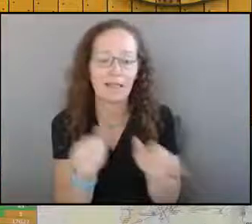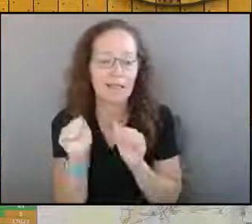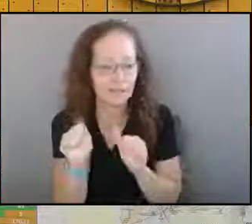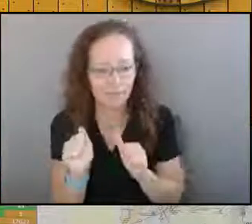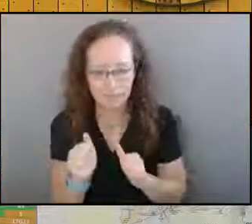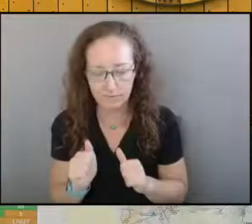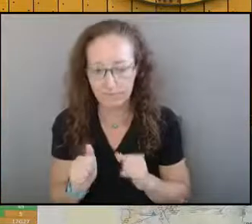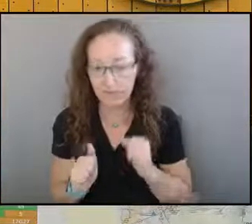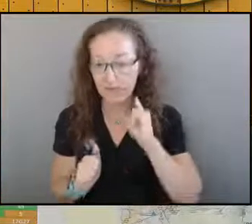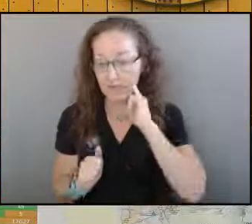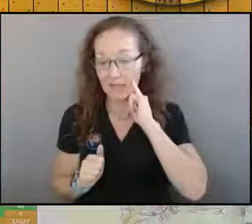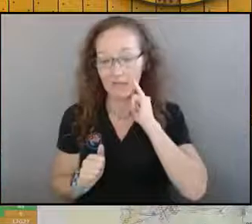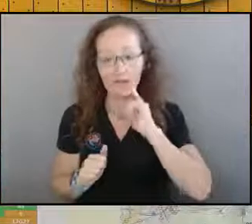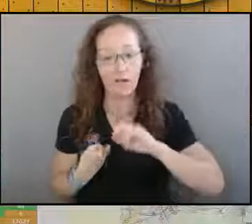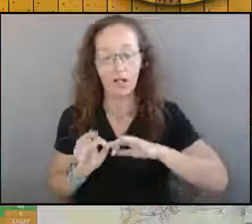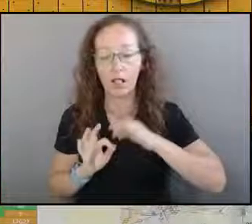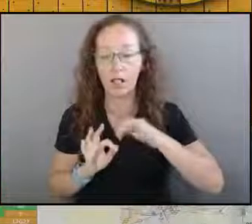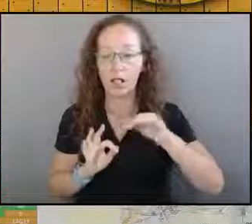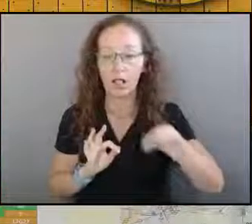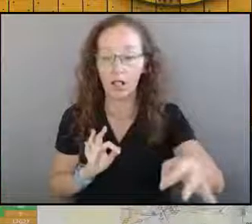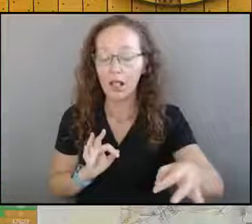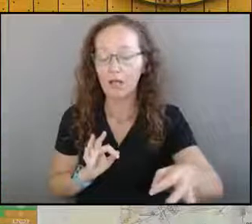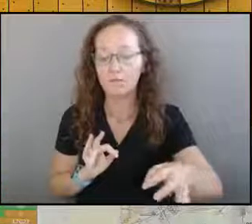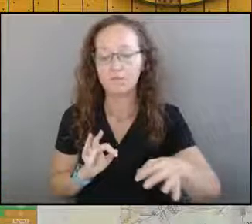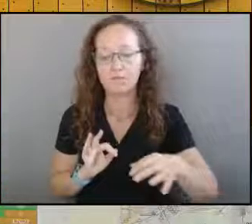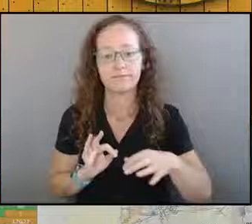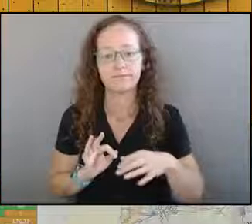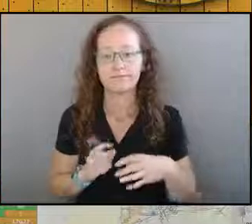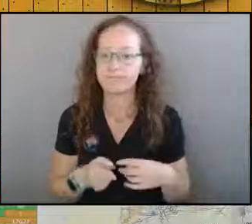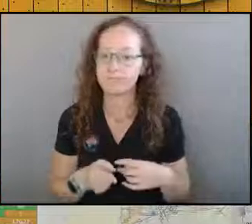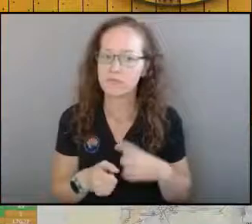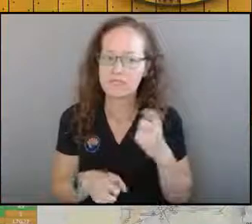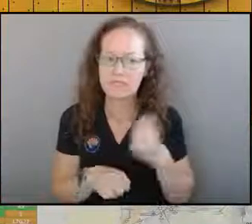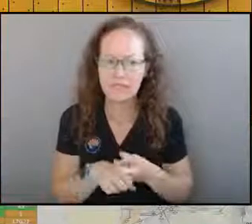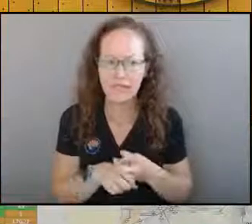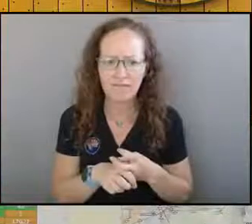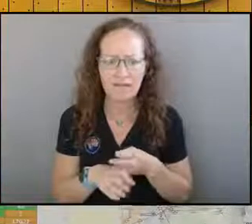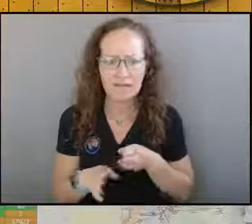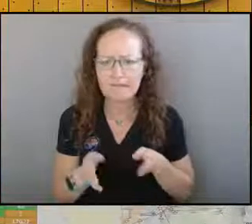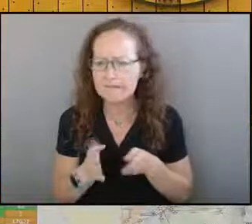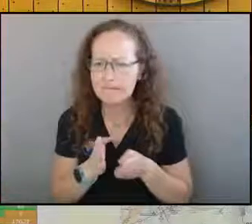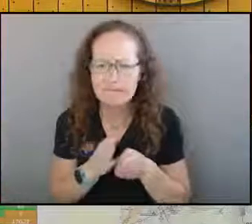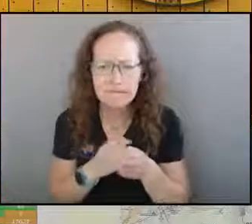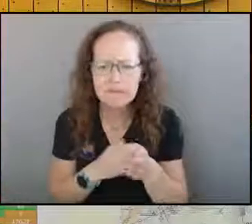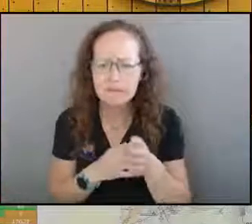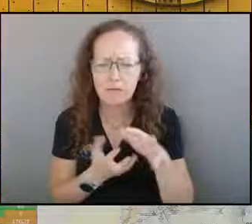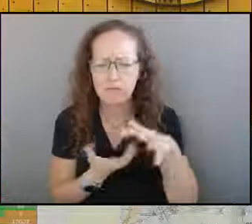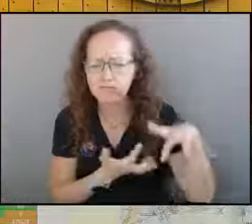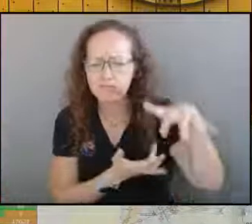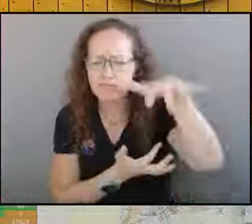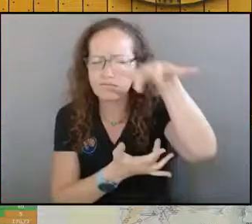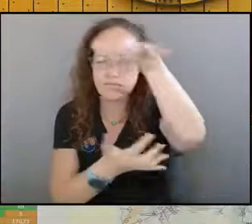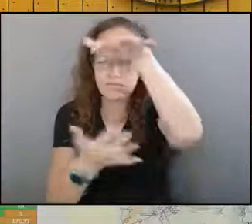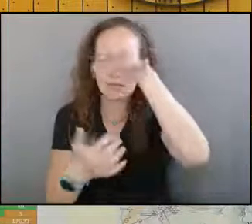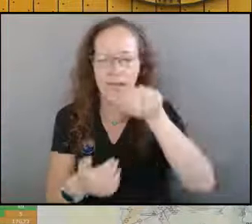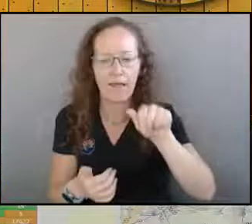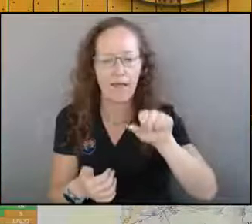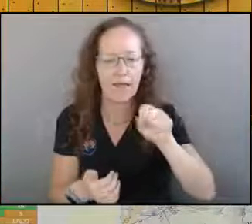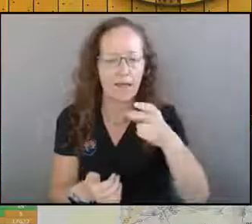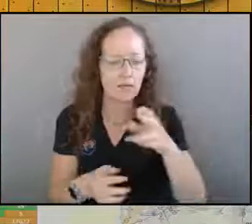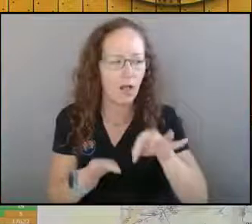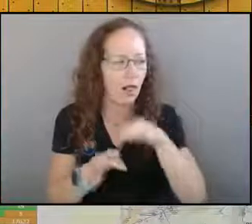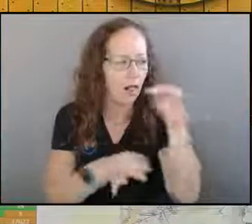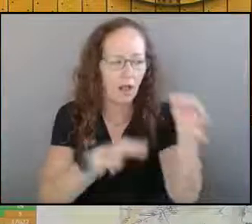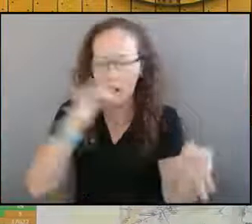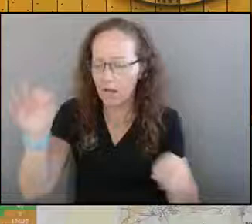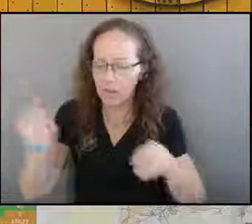you take too long to get out of those areas, it's going to be really difficult to get through the ash and the smoke, especially if it's nighttime. So we're